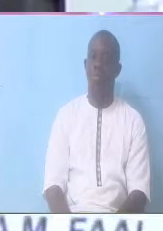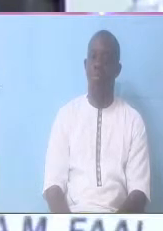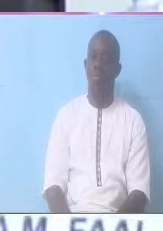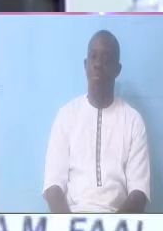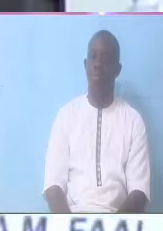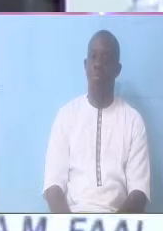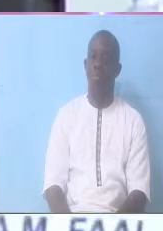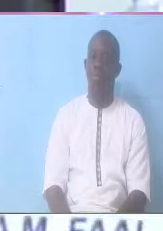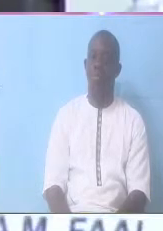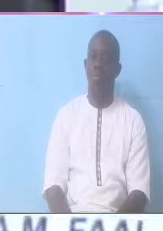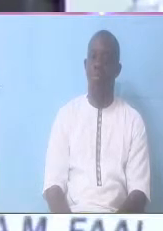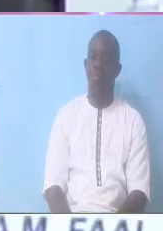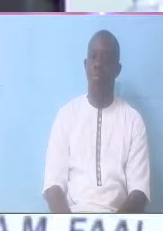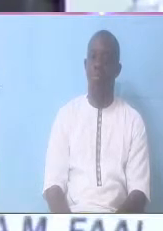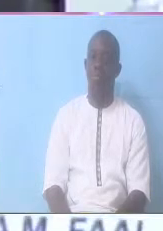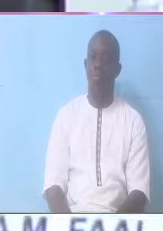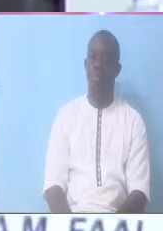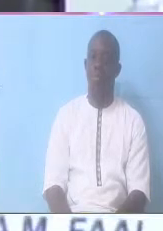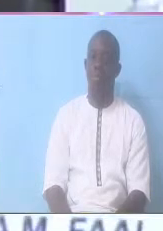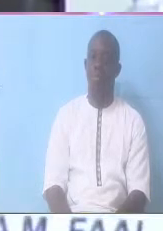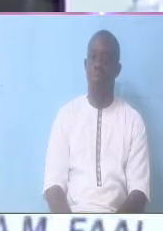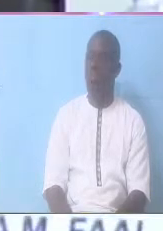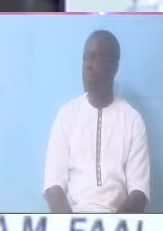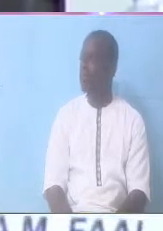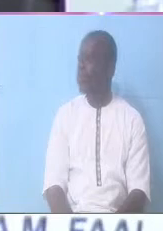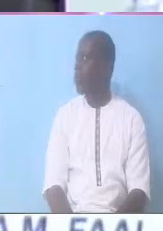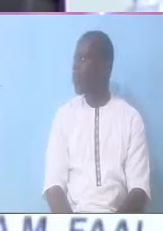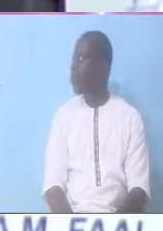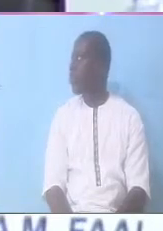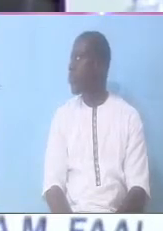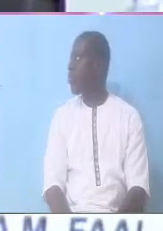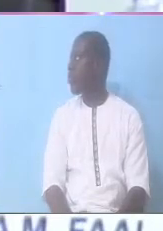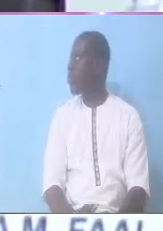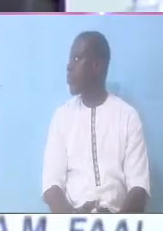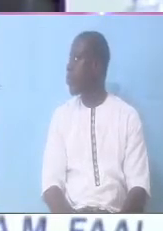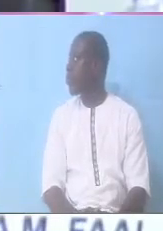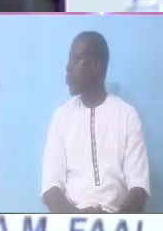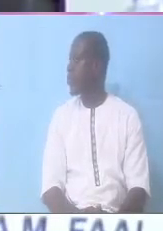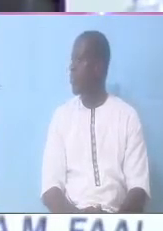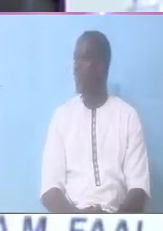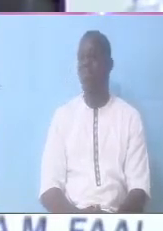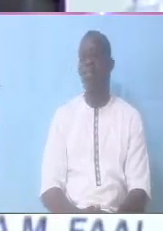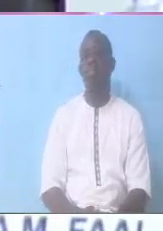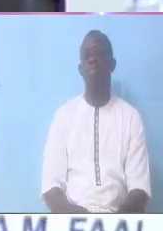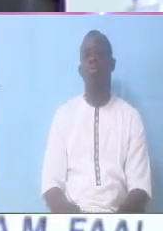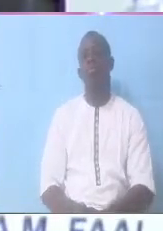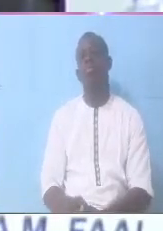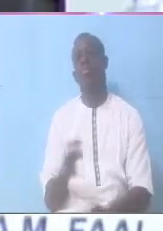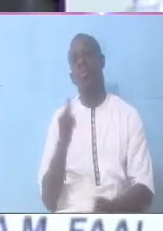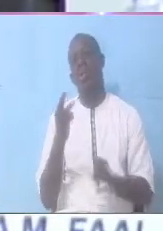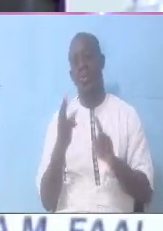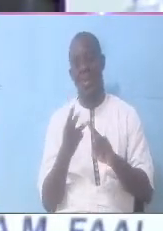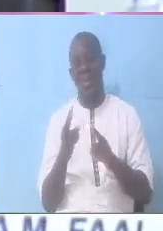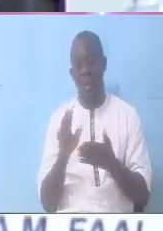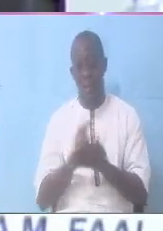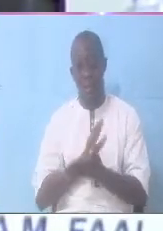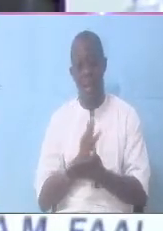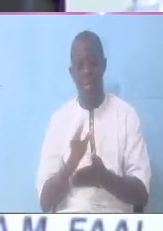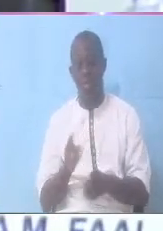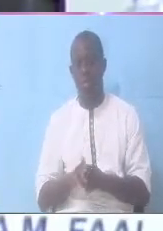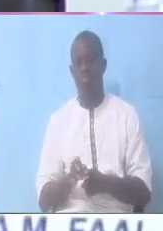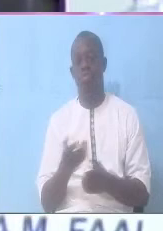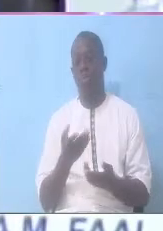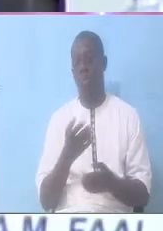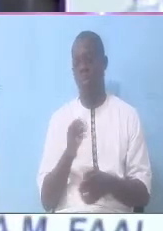good. It would be difficult. It would be difficult to get it, but let's give it a